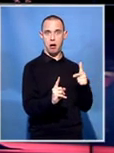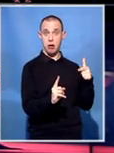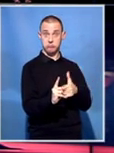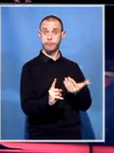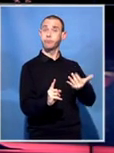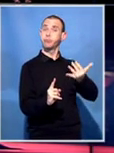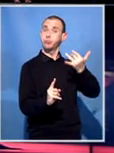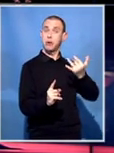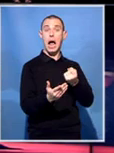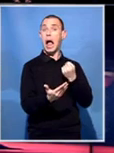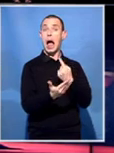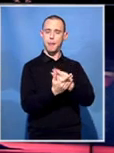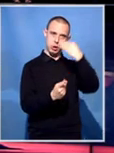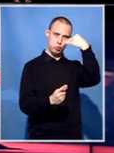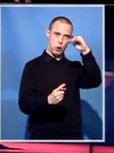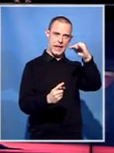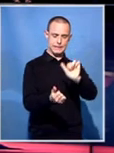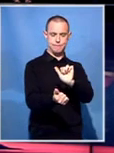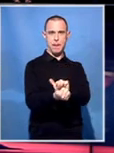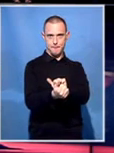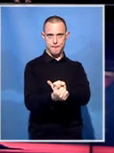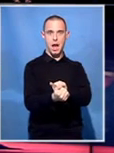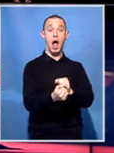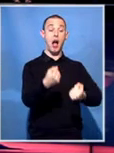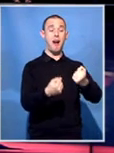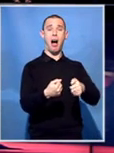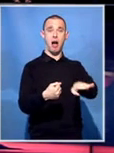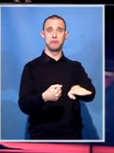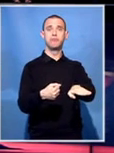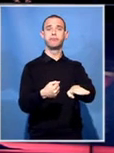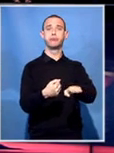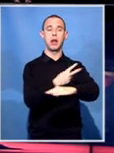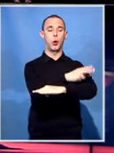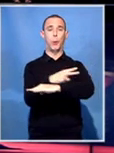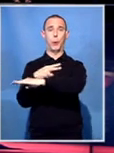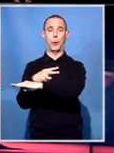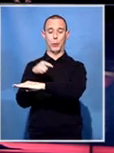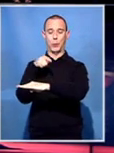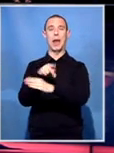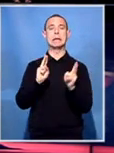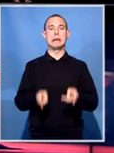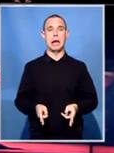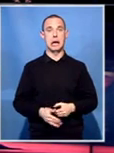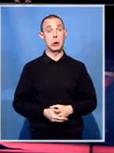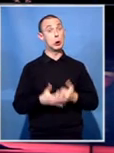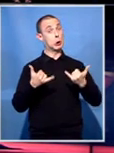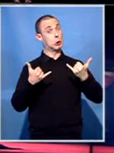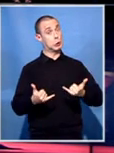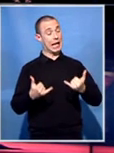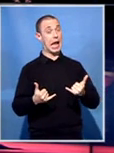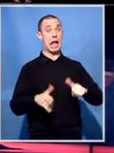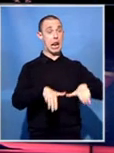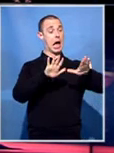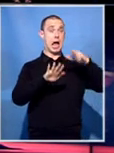behind their vehicle. Graphic details of events leading to Macia's death in 2013 emerged in court today, and in